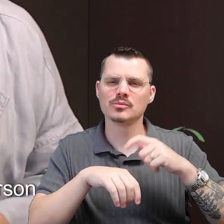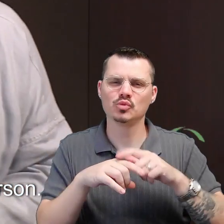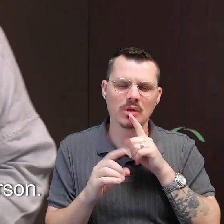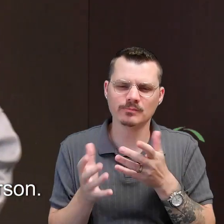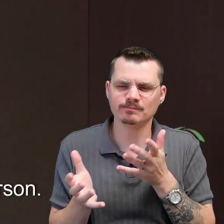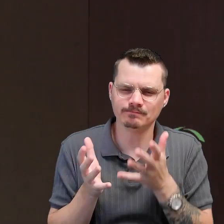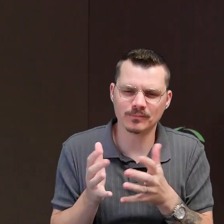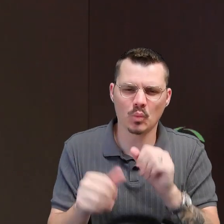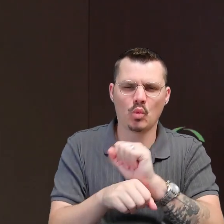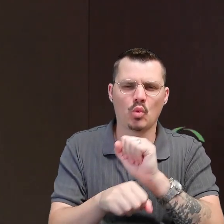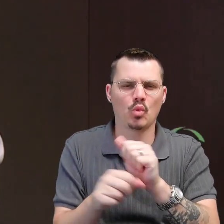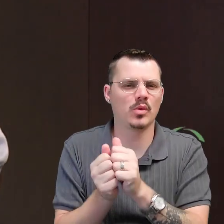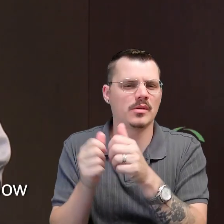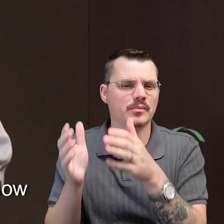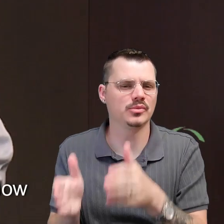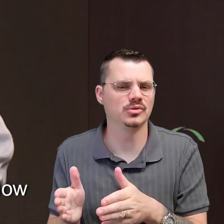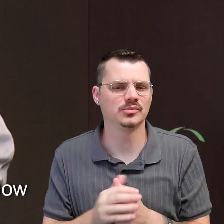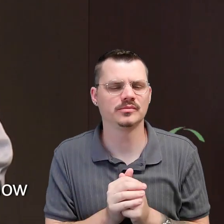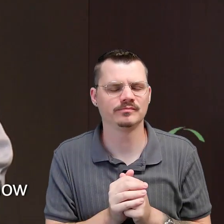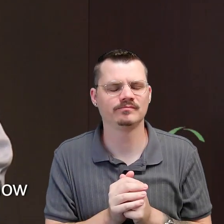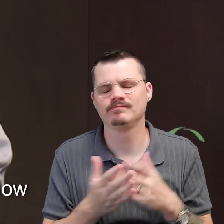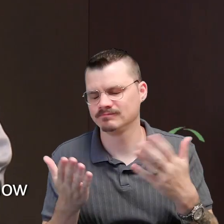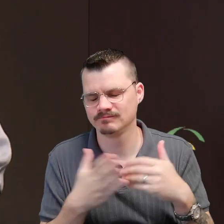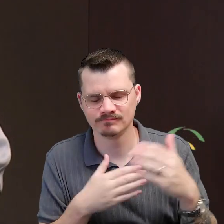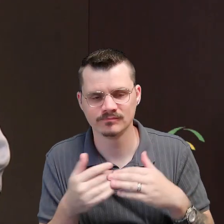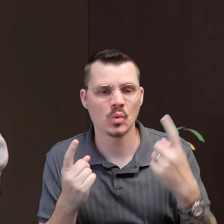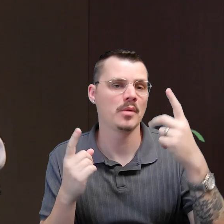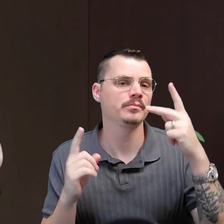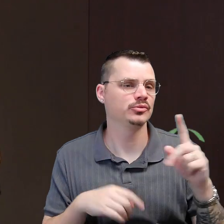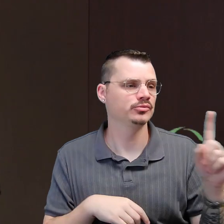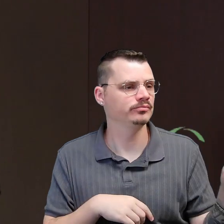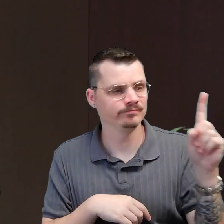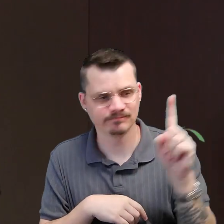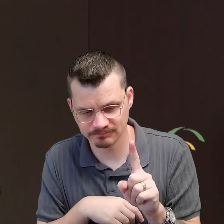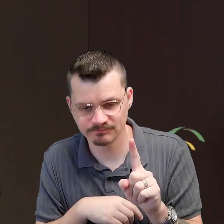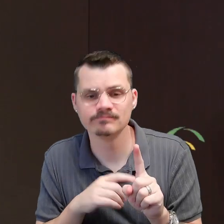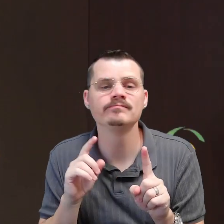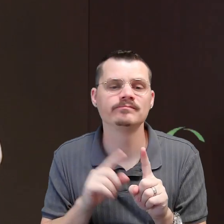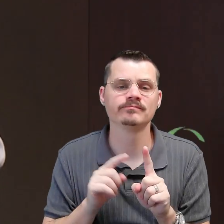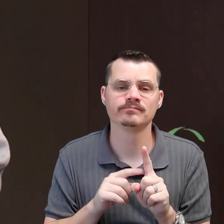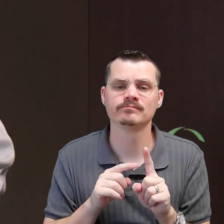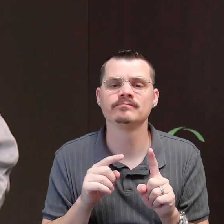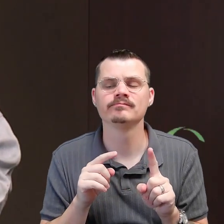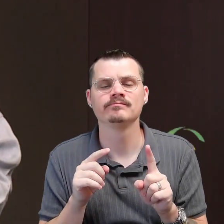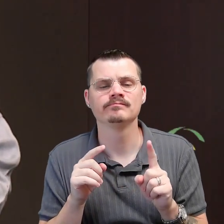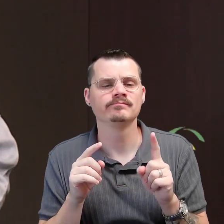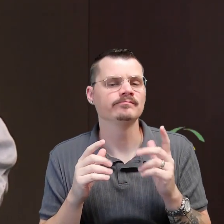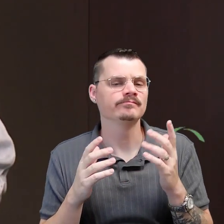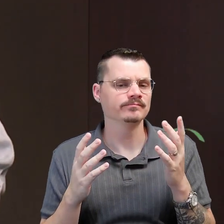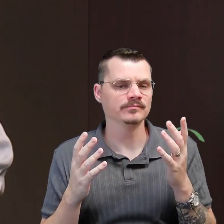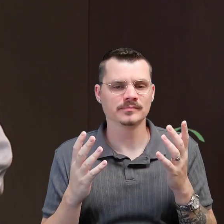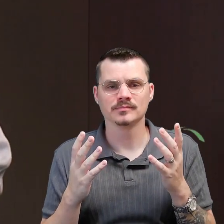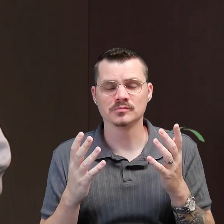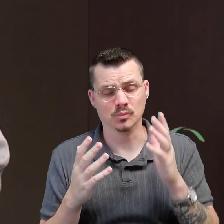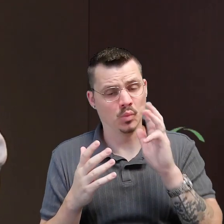of work with a person. Well, anyway, there was this one fellow that came on the unit, and he was very,